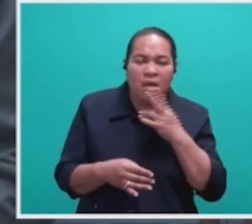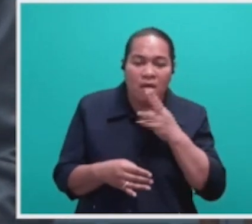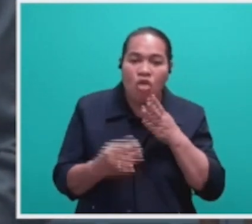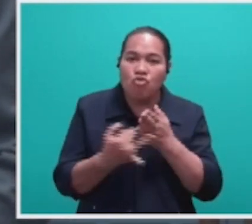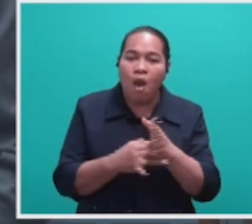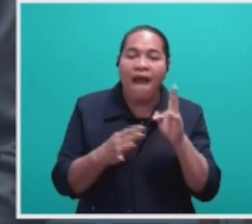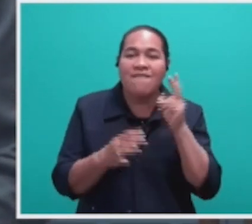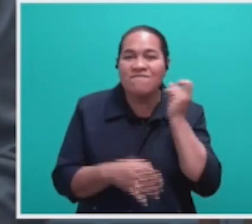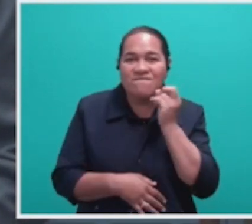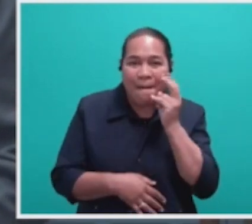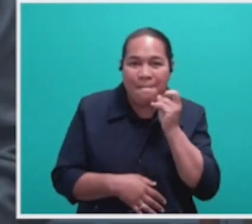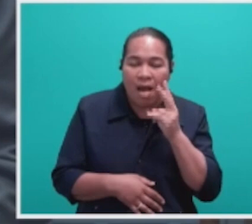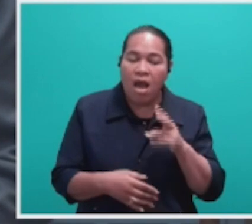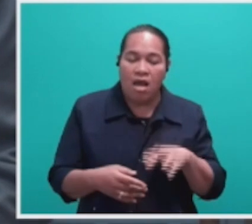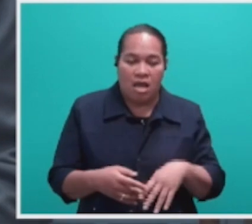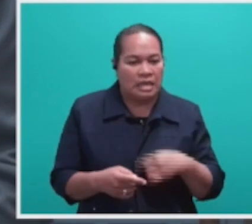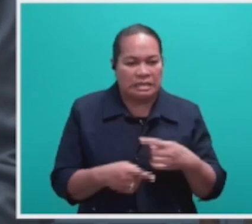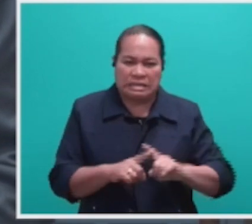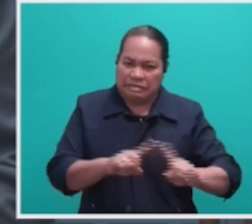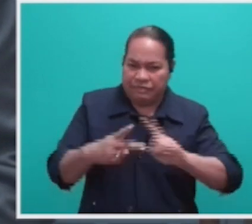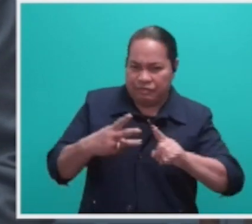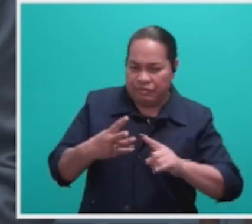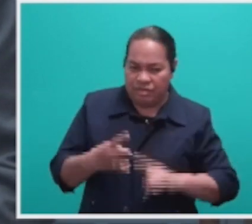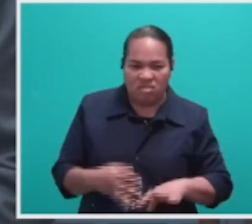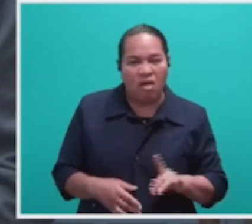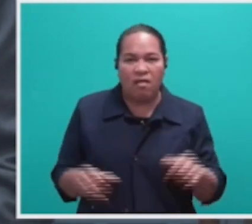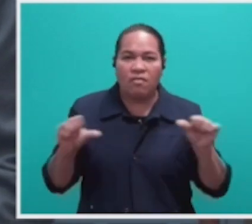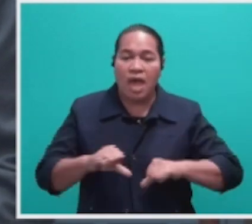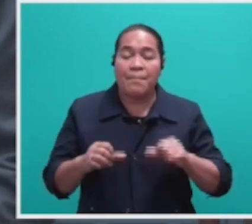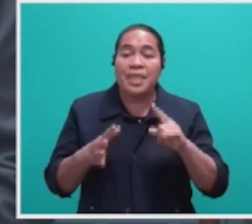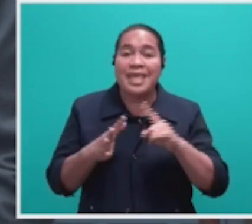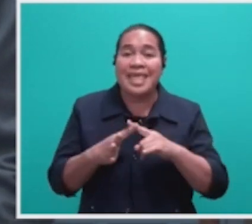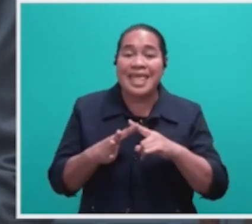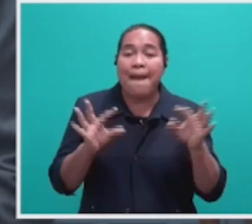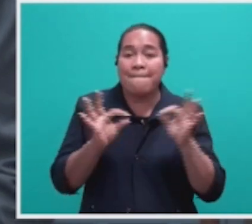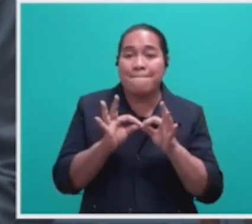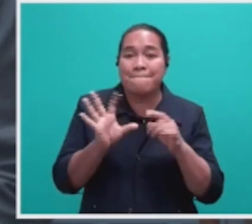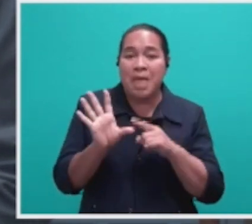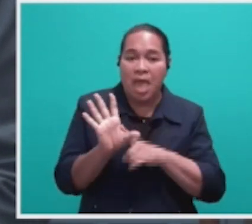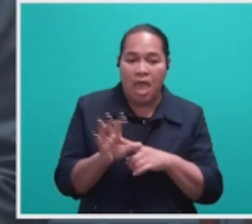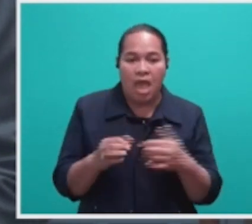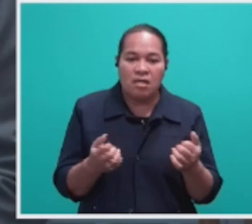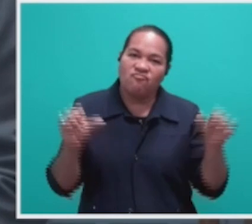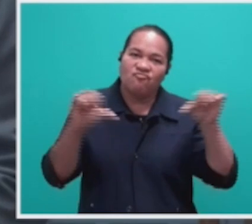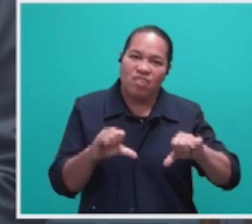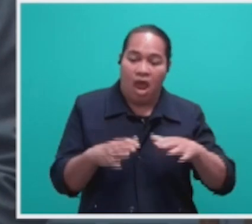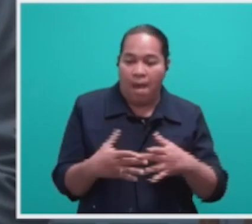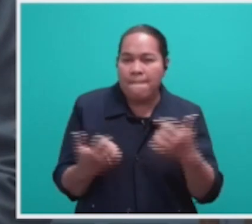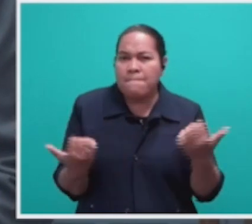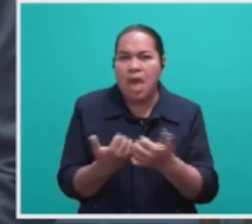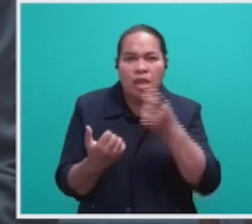Viber, and so on. The failed eBay shop scam has left many people